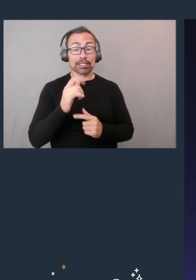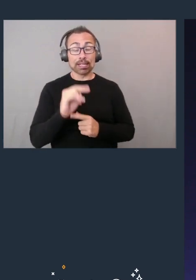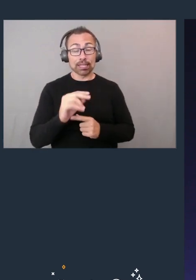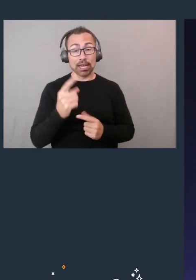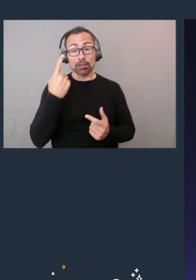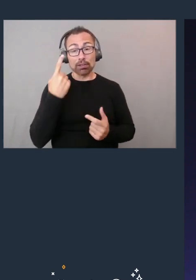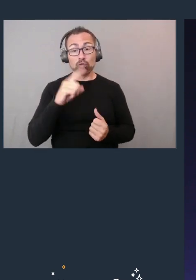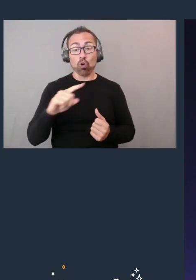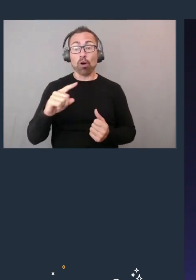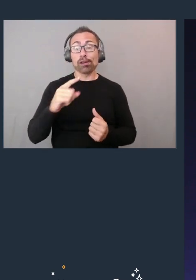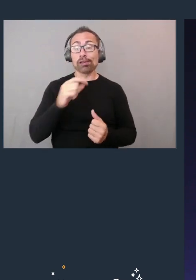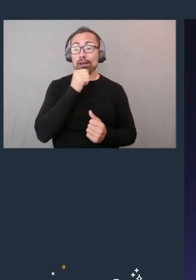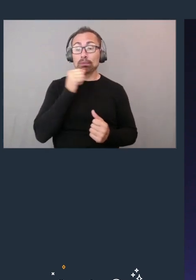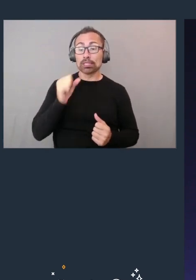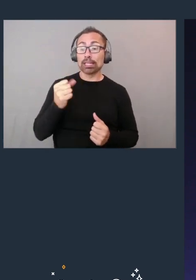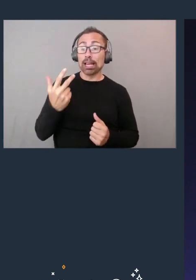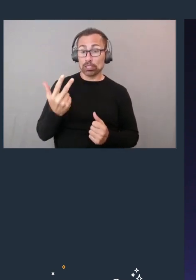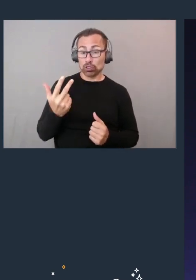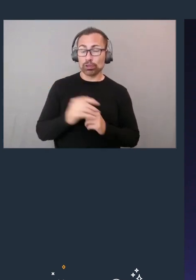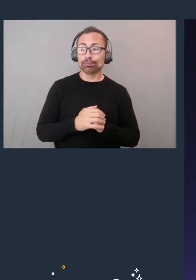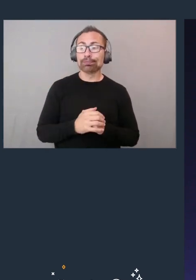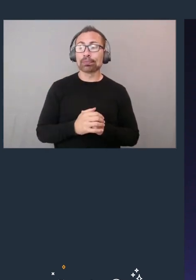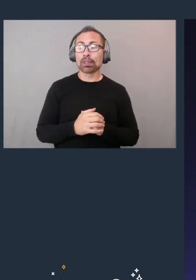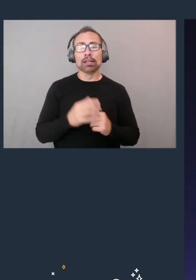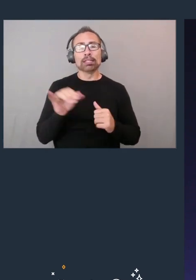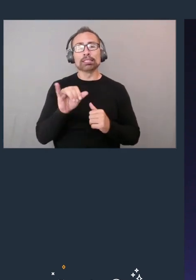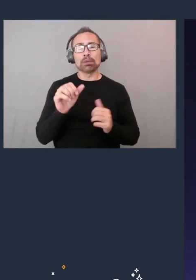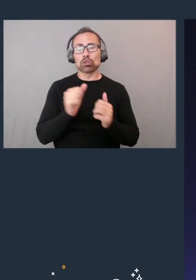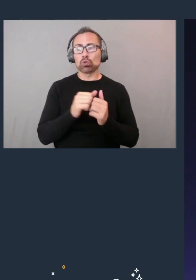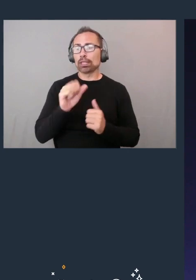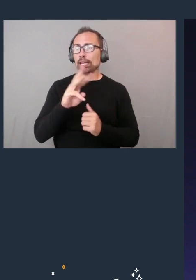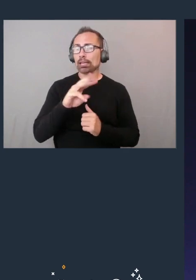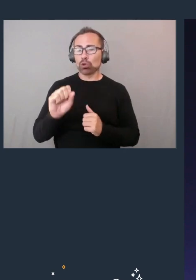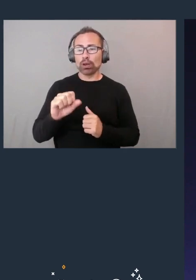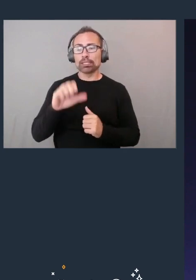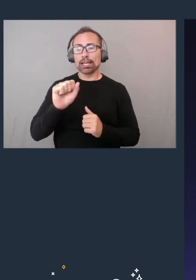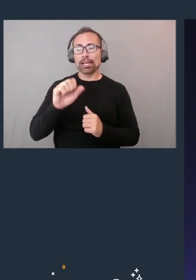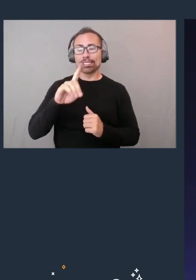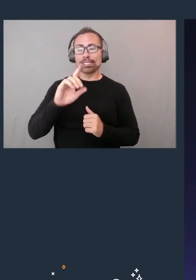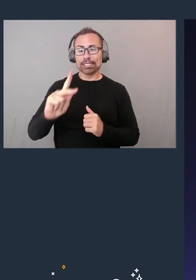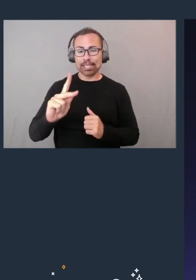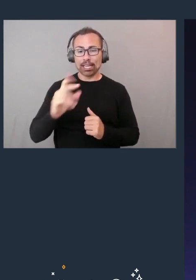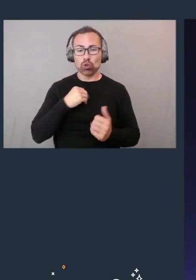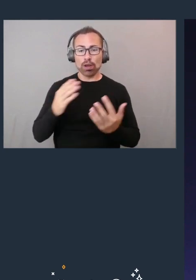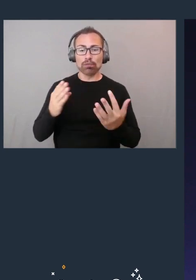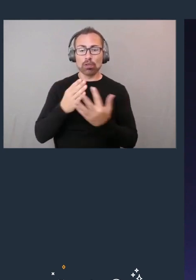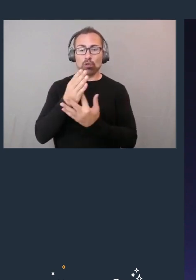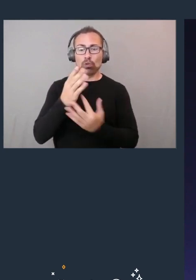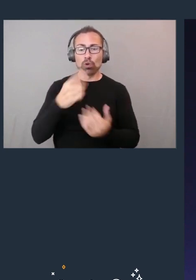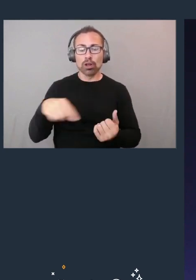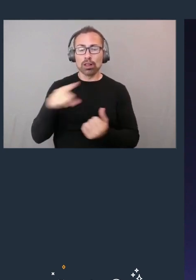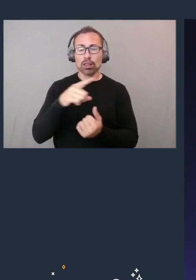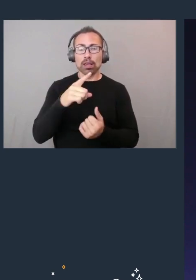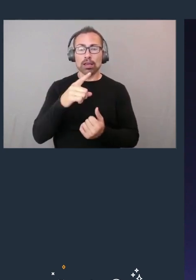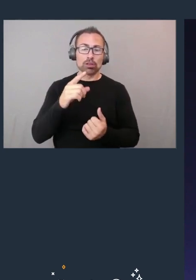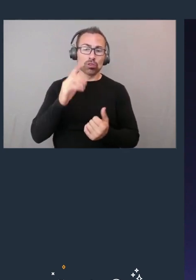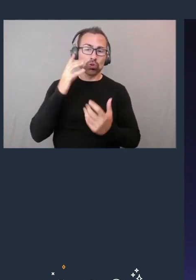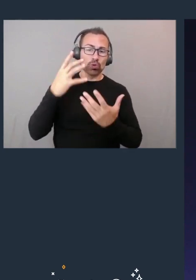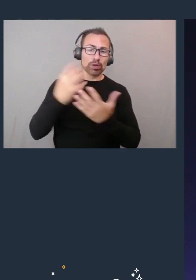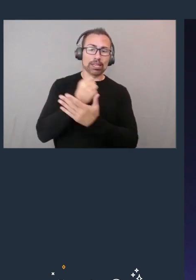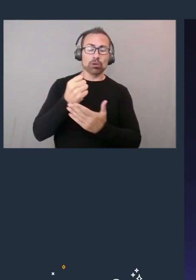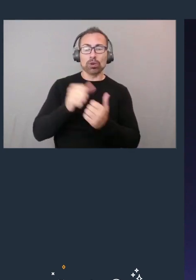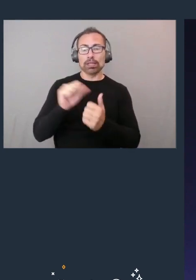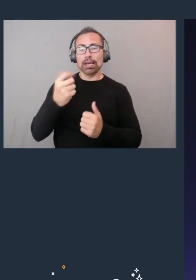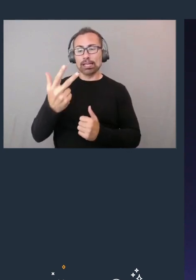Amazon S3. And just as with AWS SDK, you get the throughput that you would get with S3, meaning like